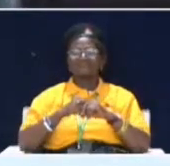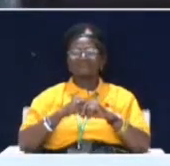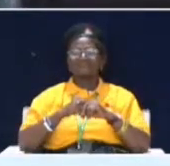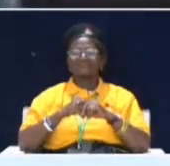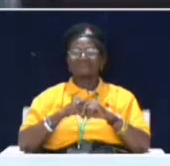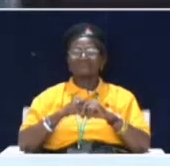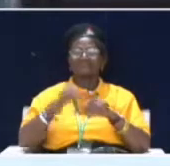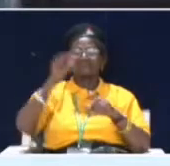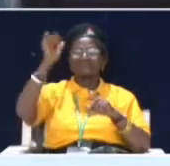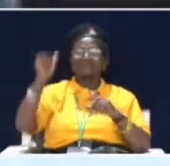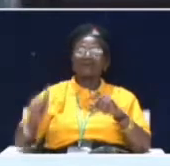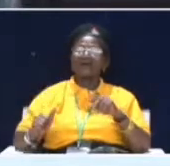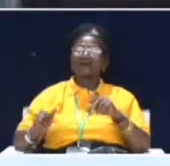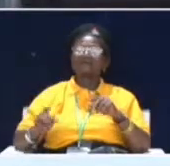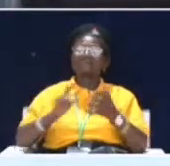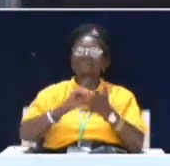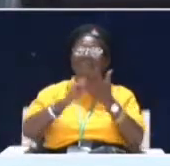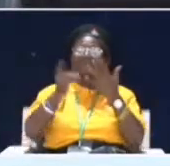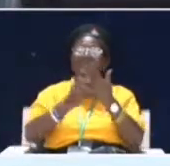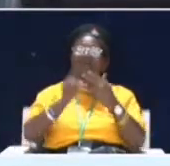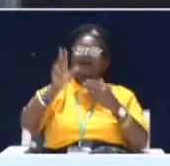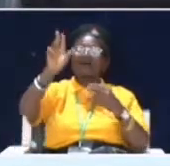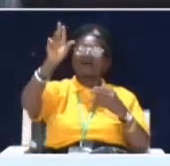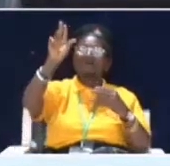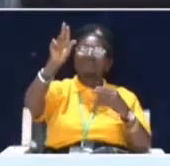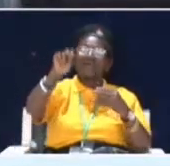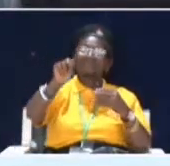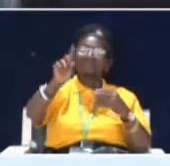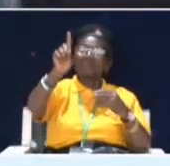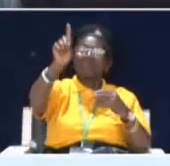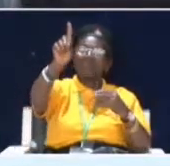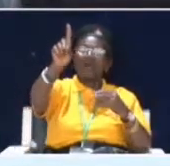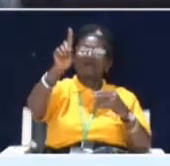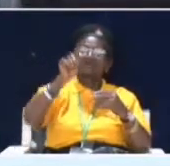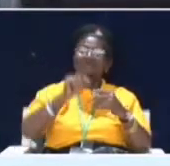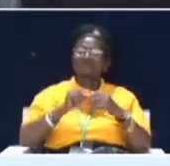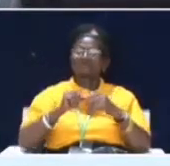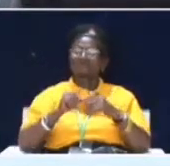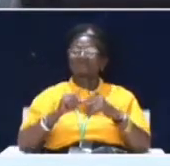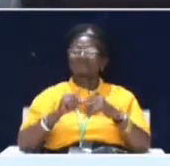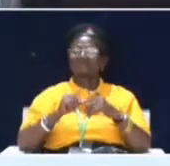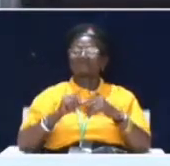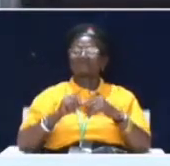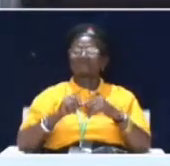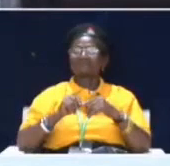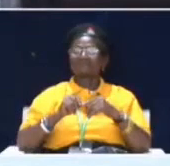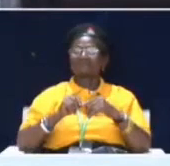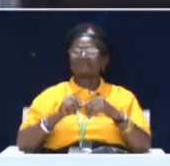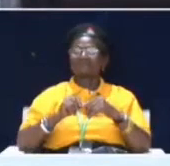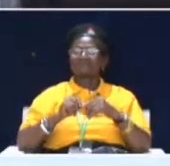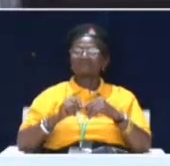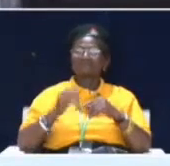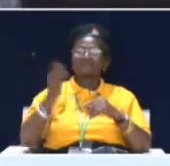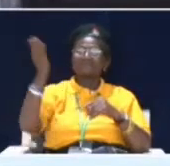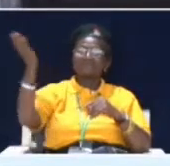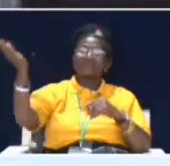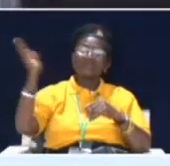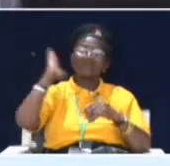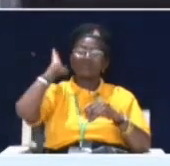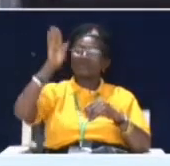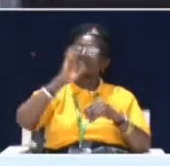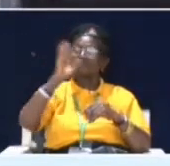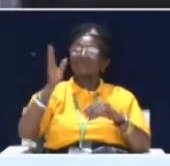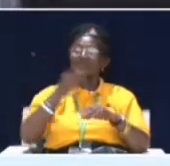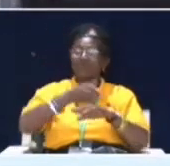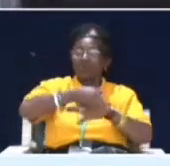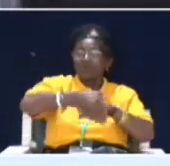By December 31, ni ojo to kenyin osu kejila, there'll be a crossover service here by the